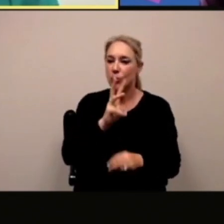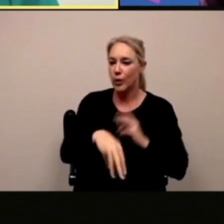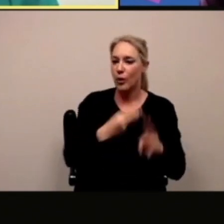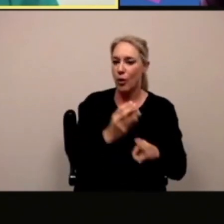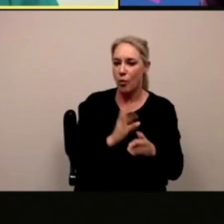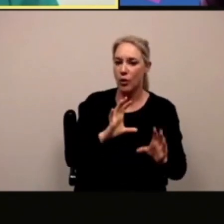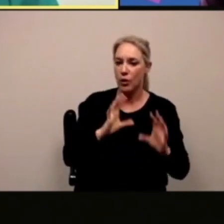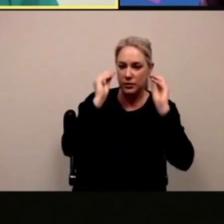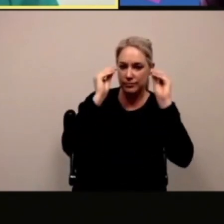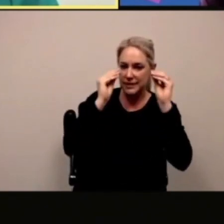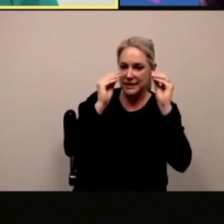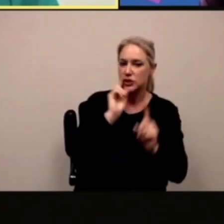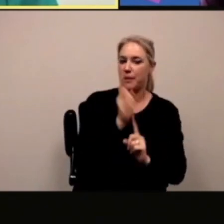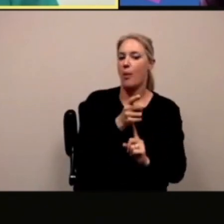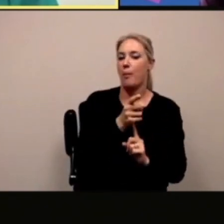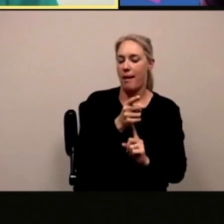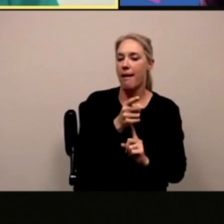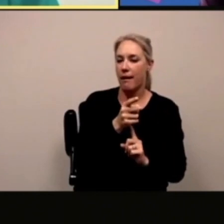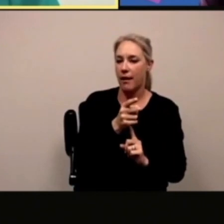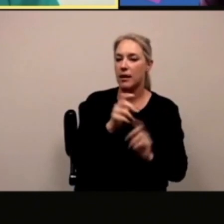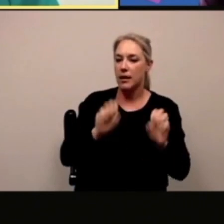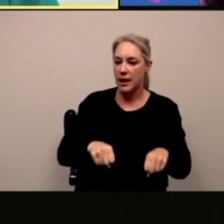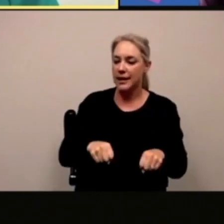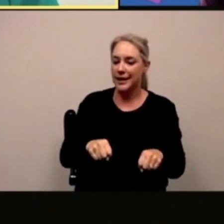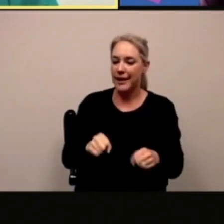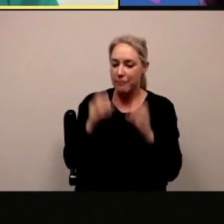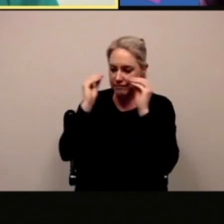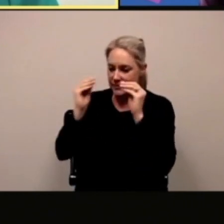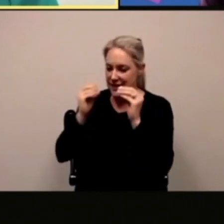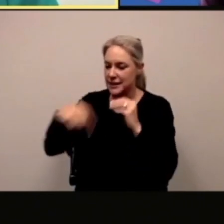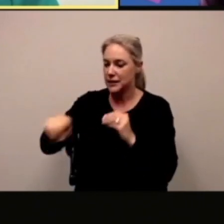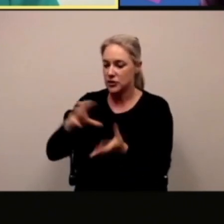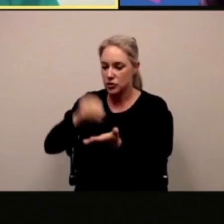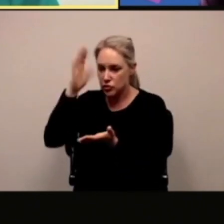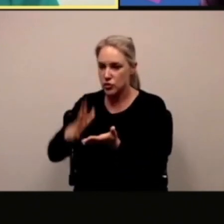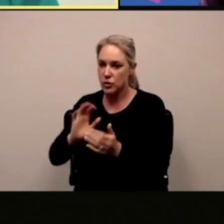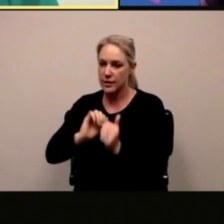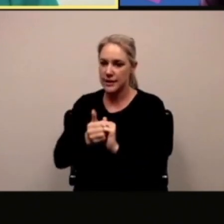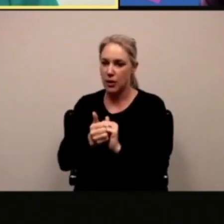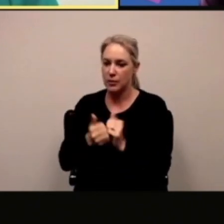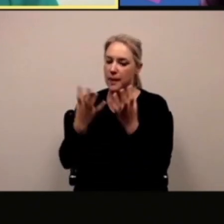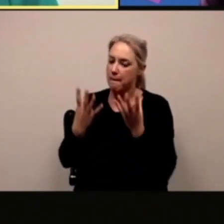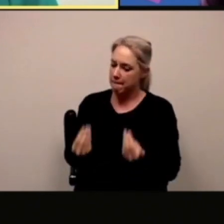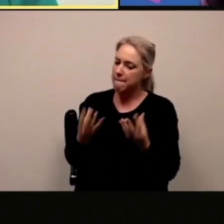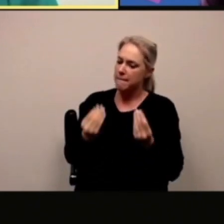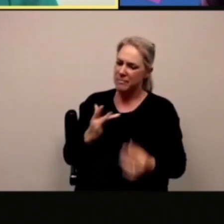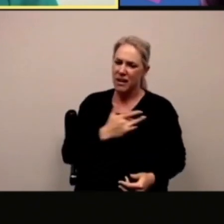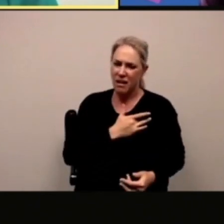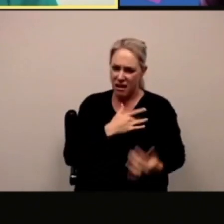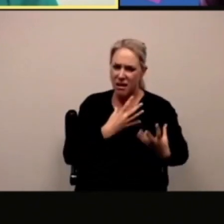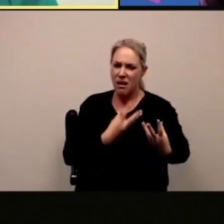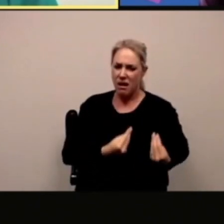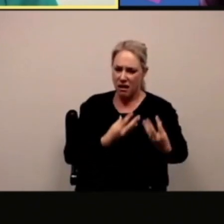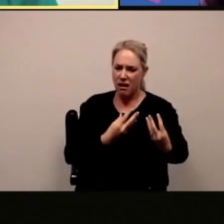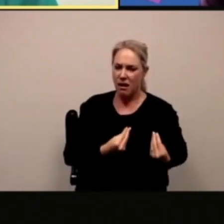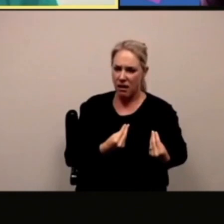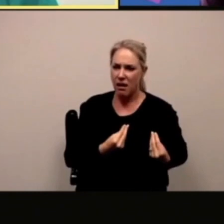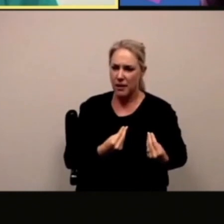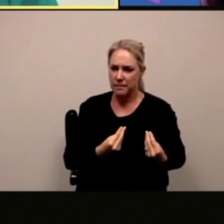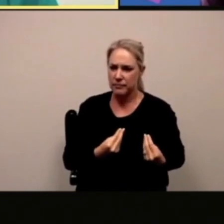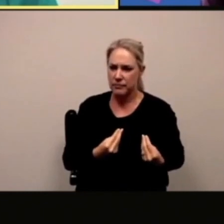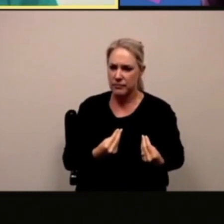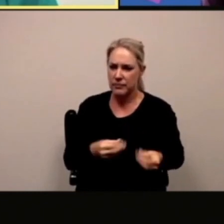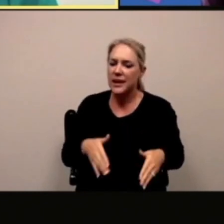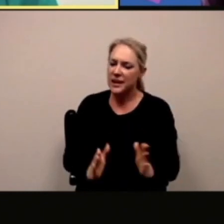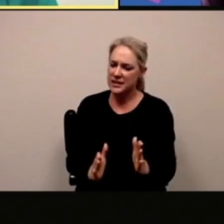make a difference or really going to be, again, empathetic to help other people, sometimes that those conversations require a little bit of bravery and a little